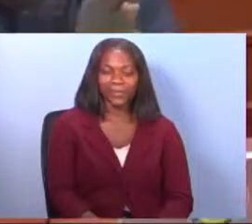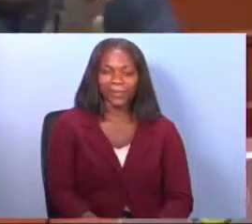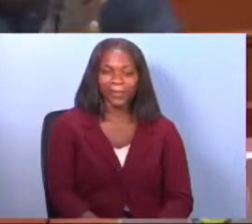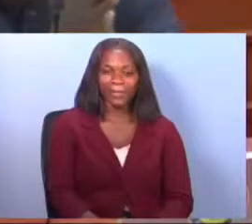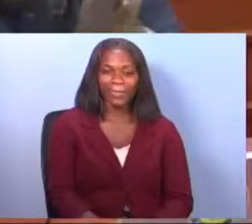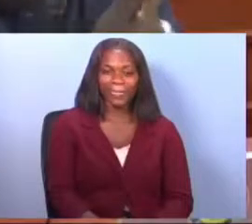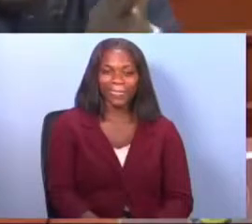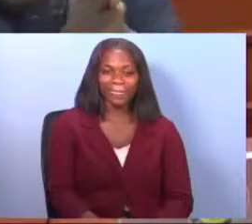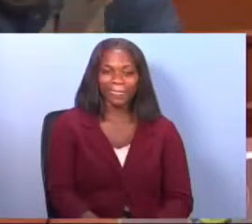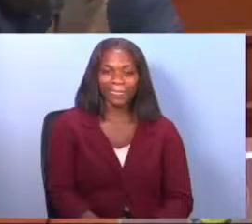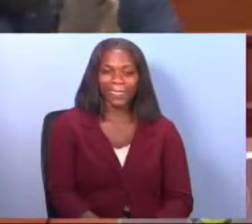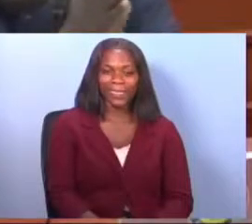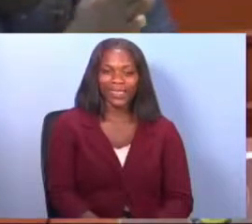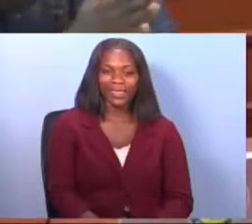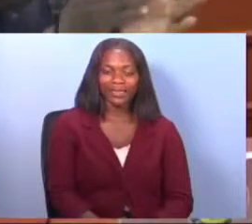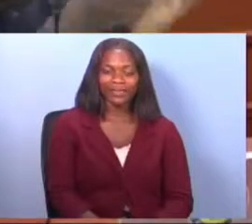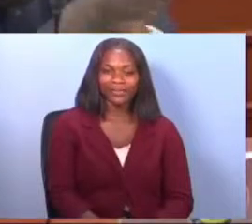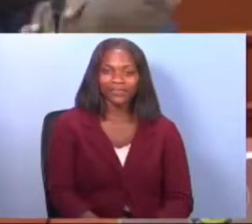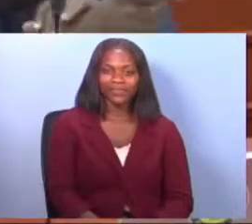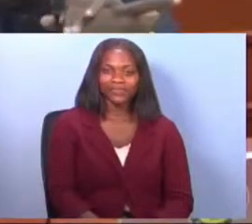Speaker,